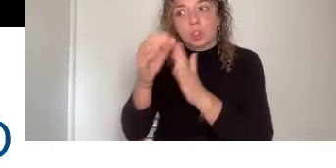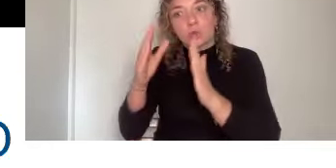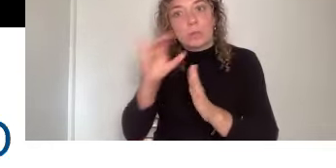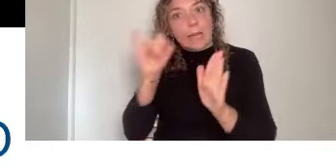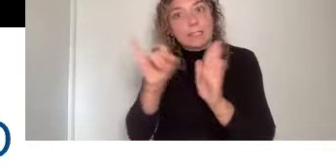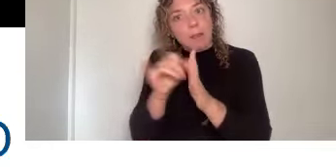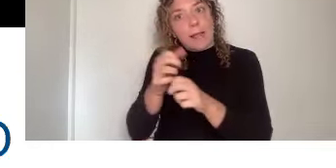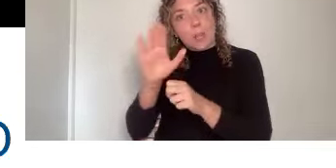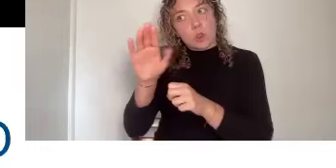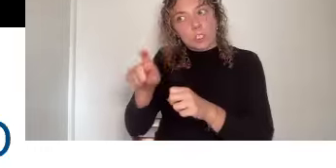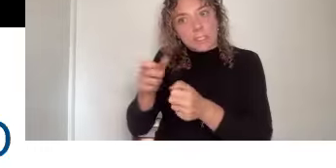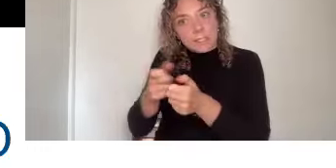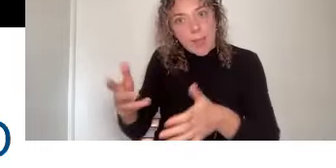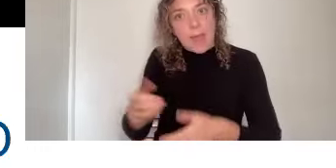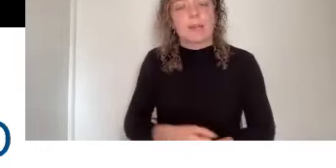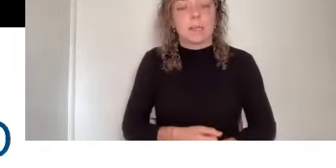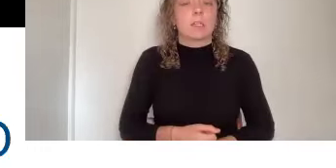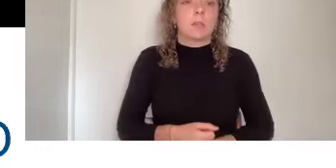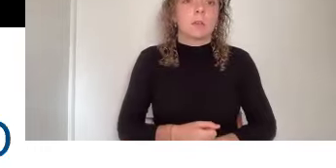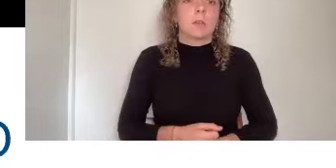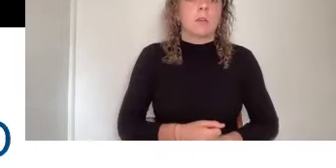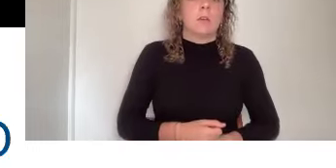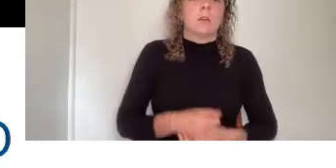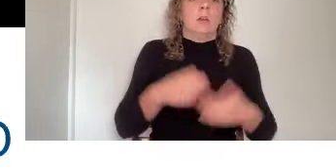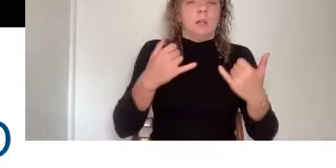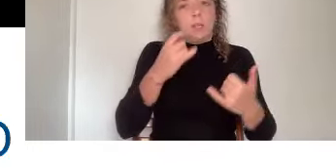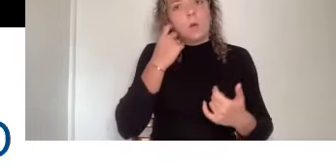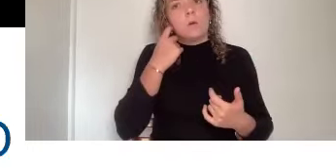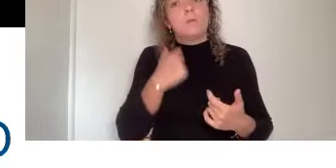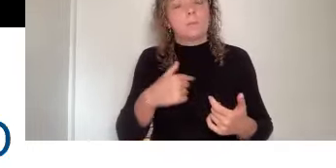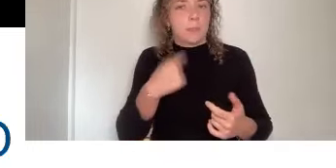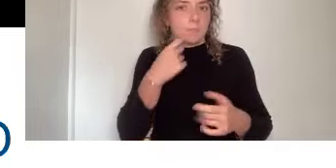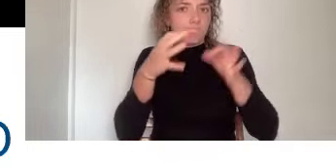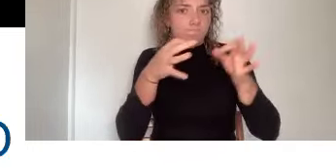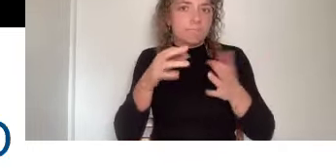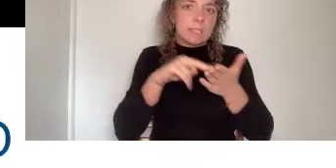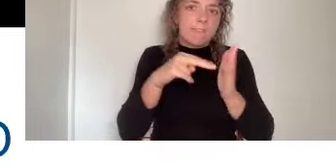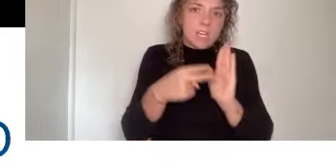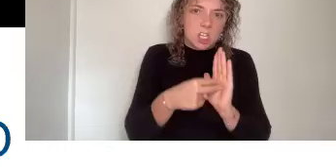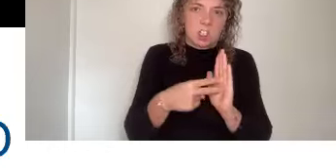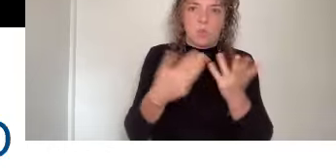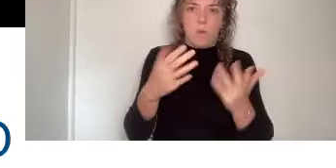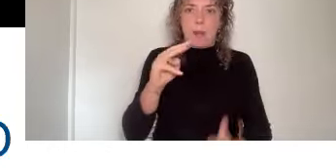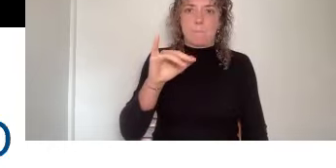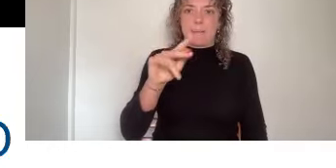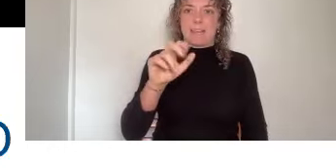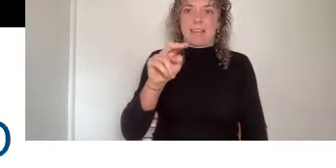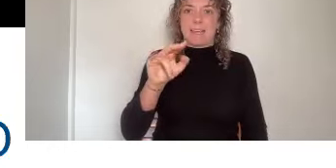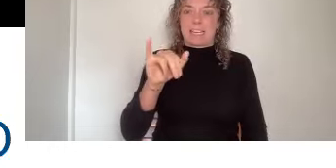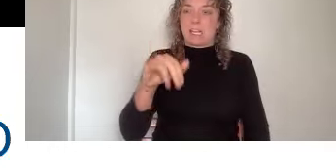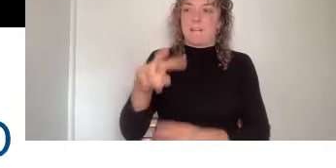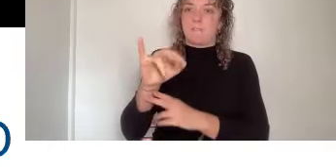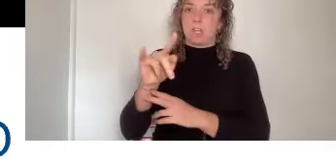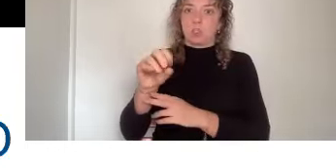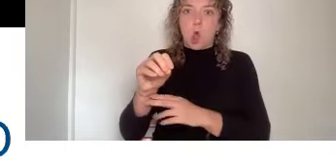identified and get their needs met. So now that I've talked a little bit about the definition of what McKinney-Vento is, the categories